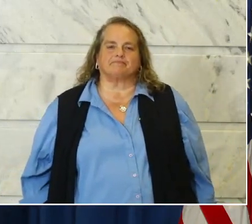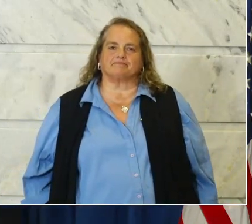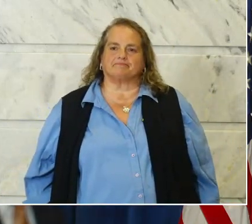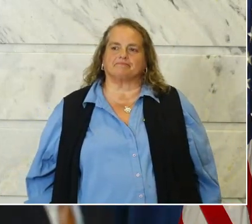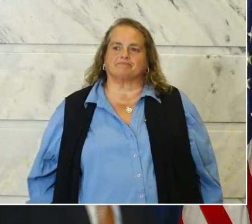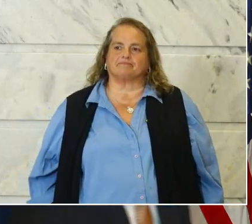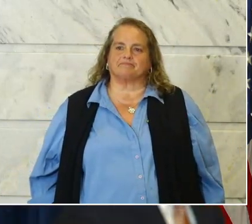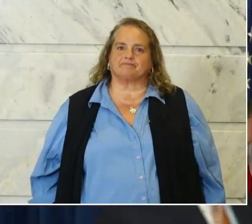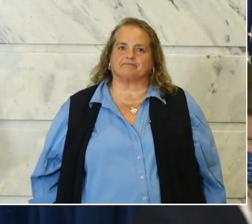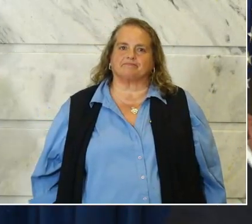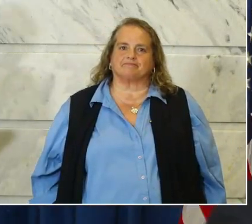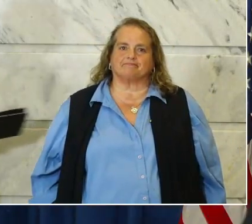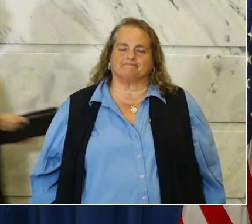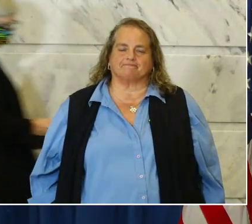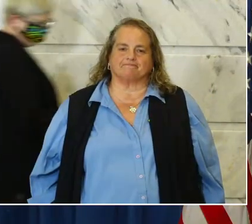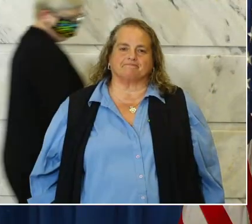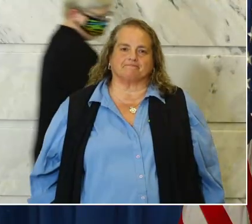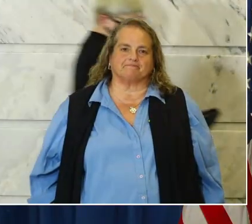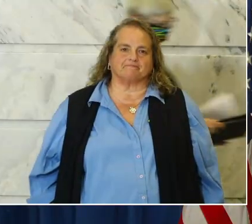Good job.